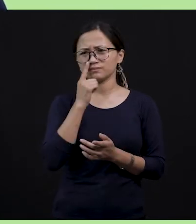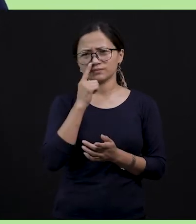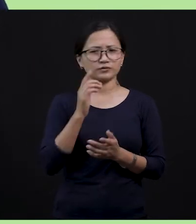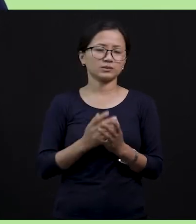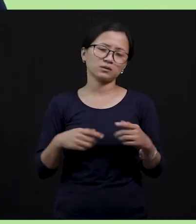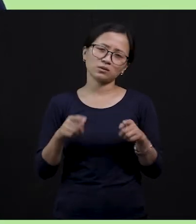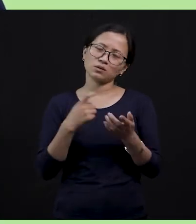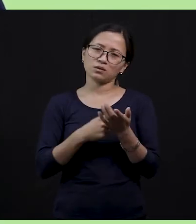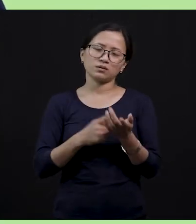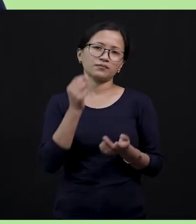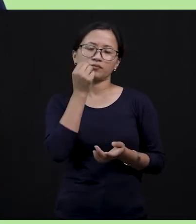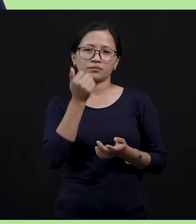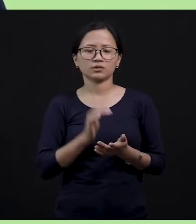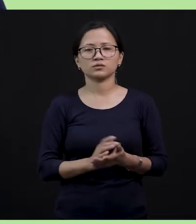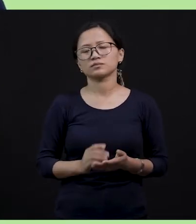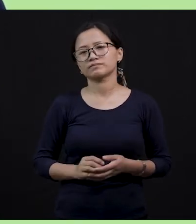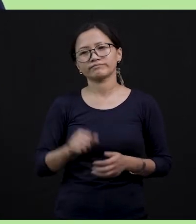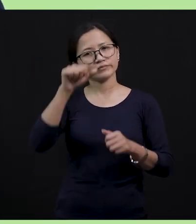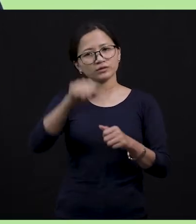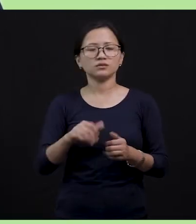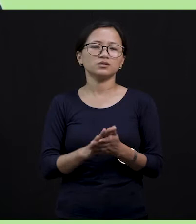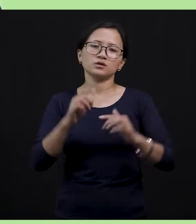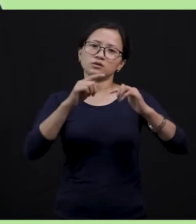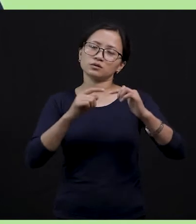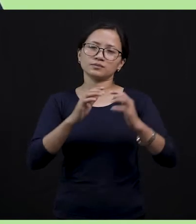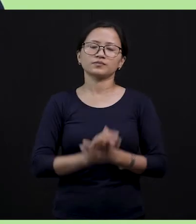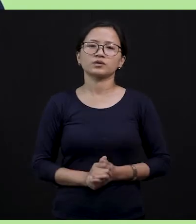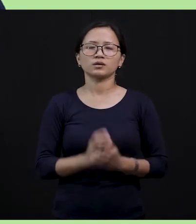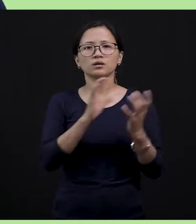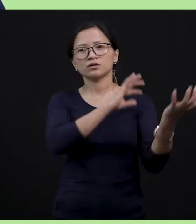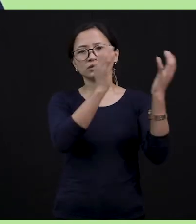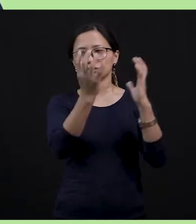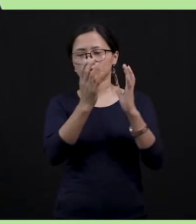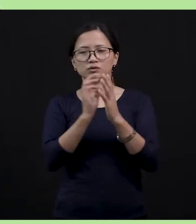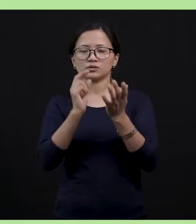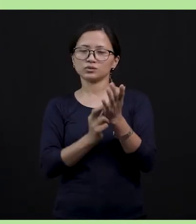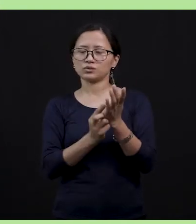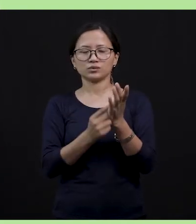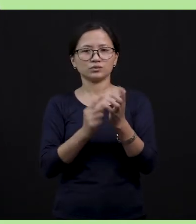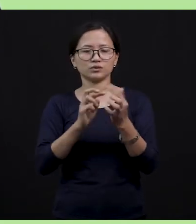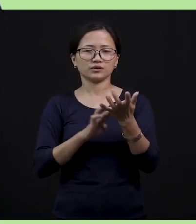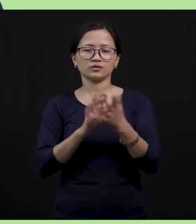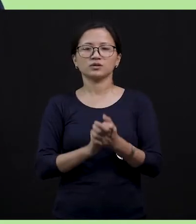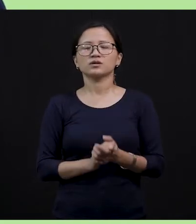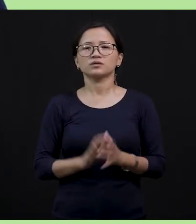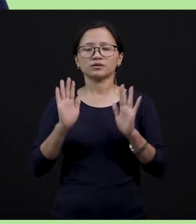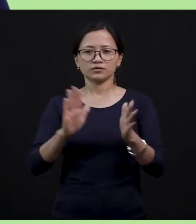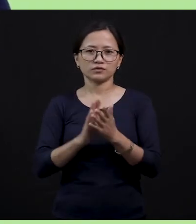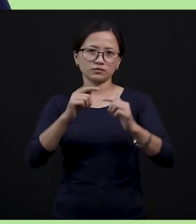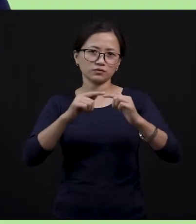female, can vote. So that is called your universal adult franchise. So if you have a voting